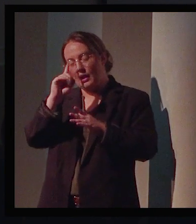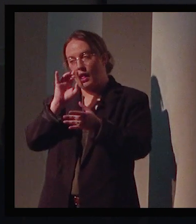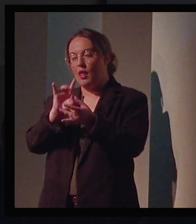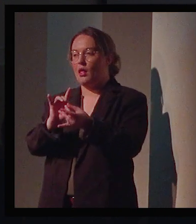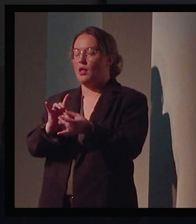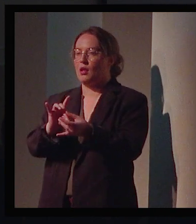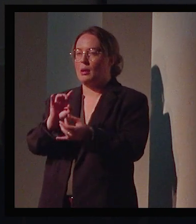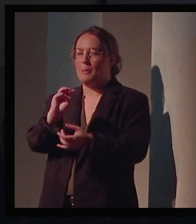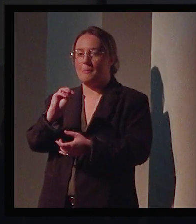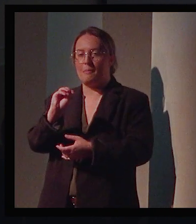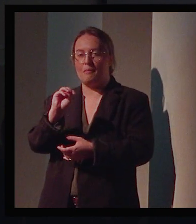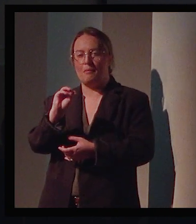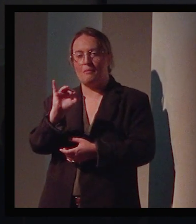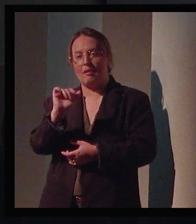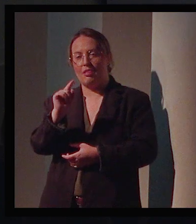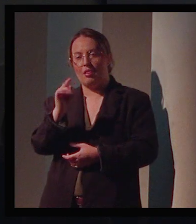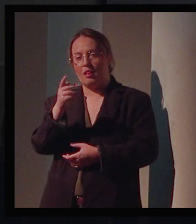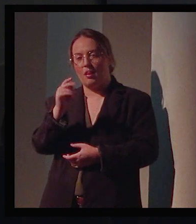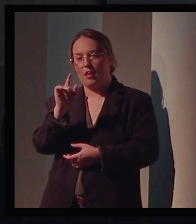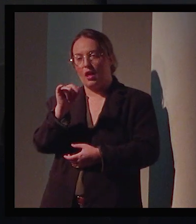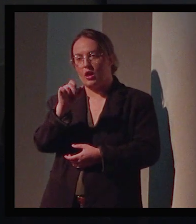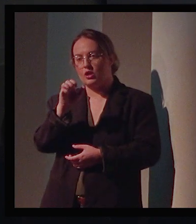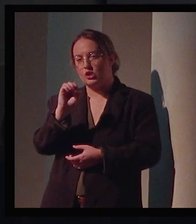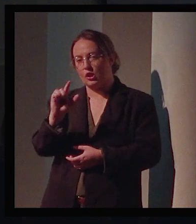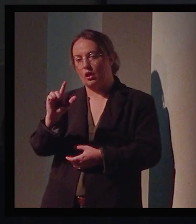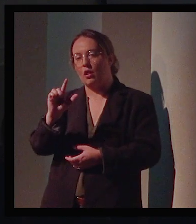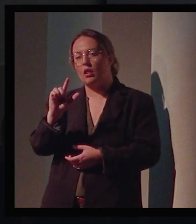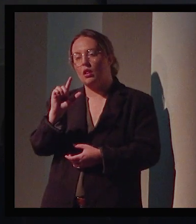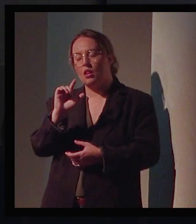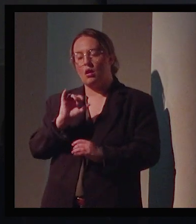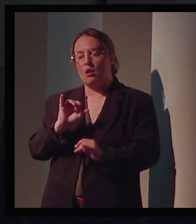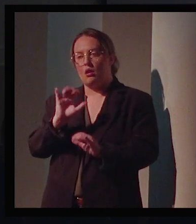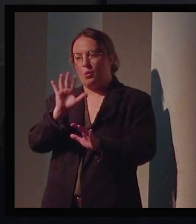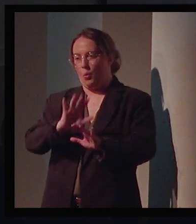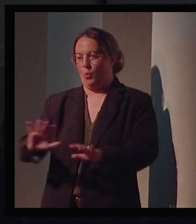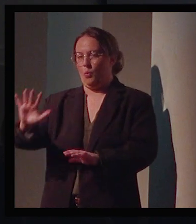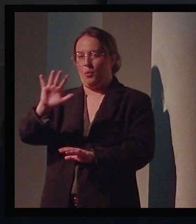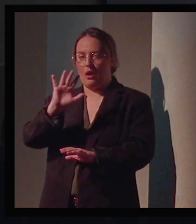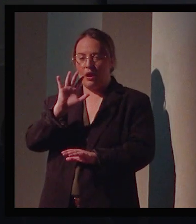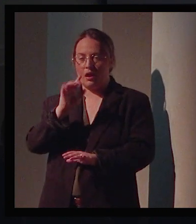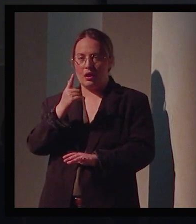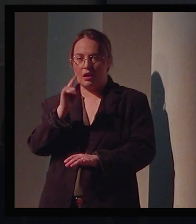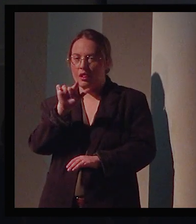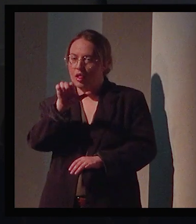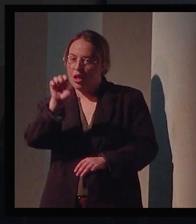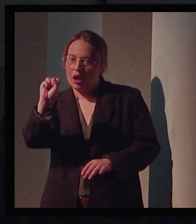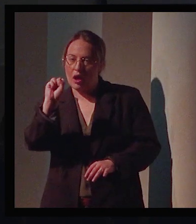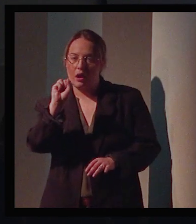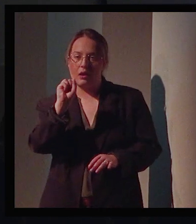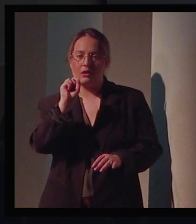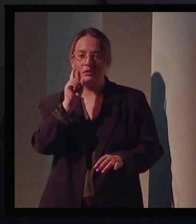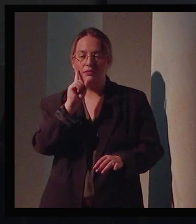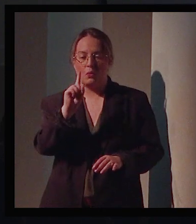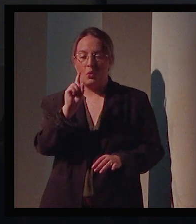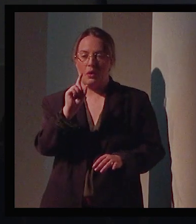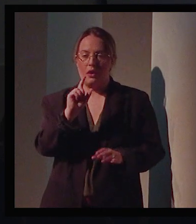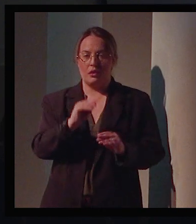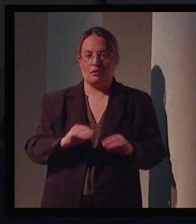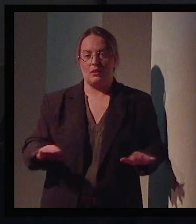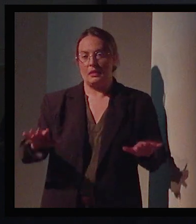creating a mythological aura, a little gloss, in what is otherwise a straightforward landscape.